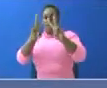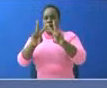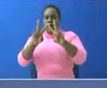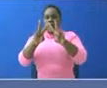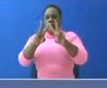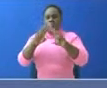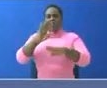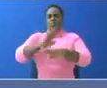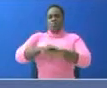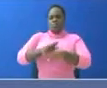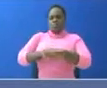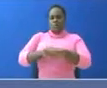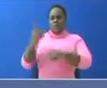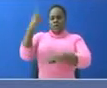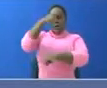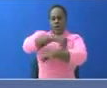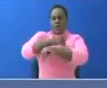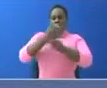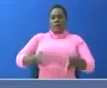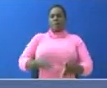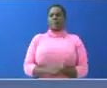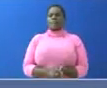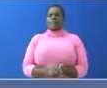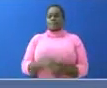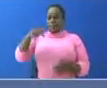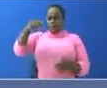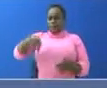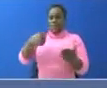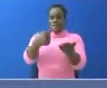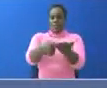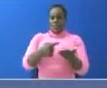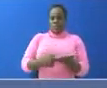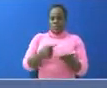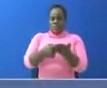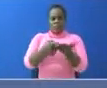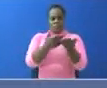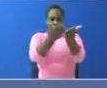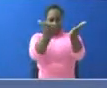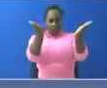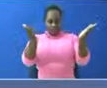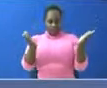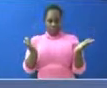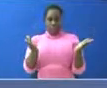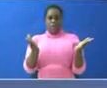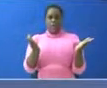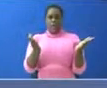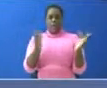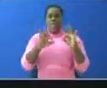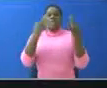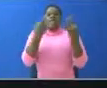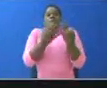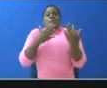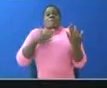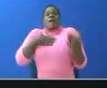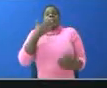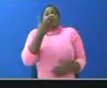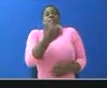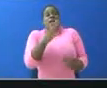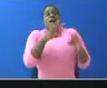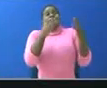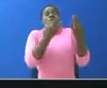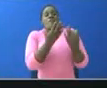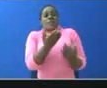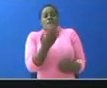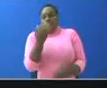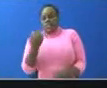good to this day. In this debate and in the audience, I have my family,